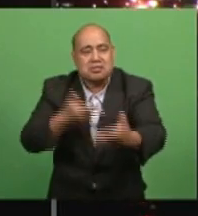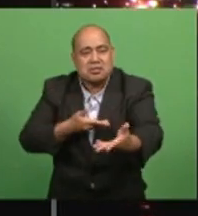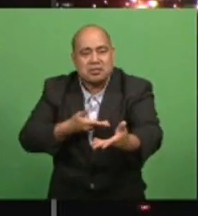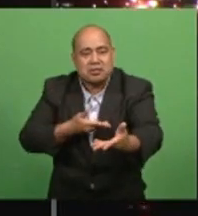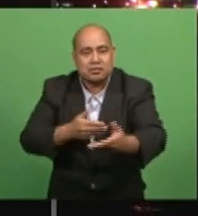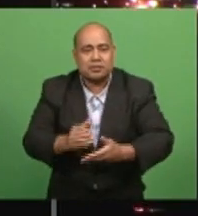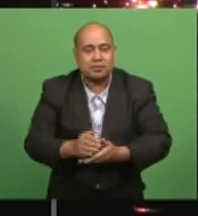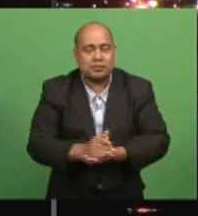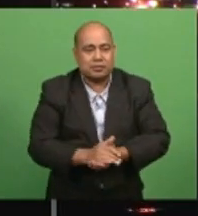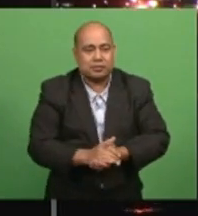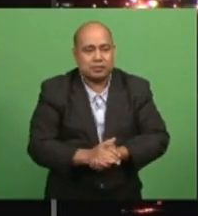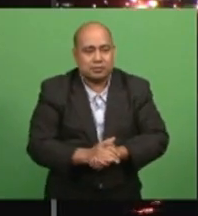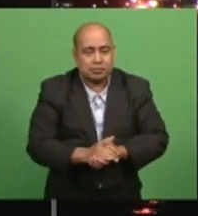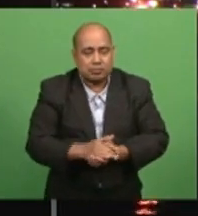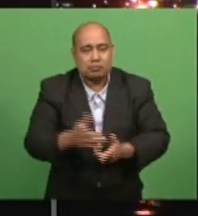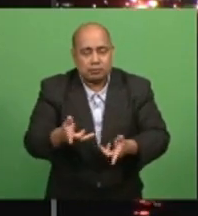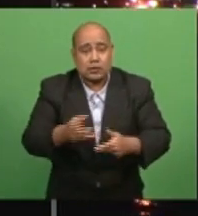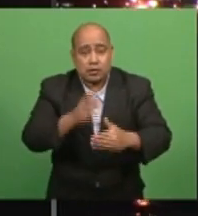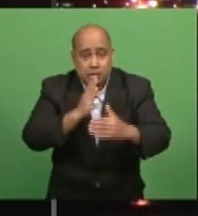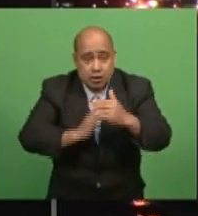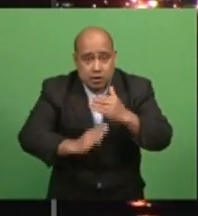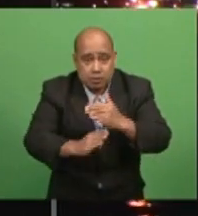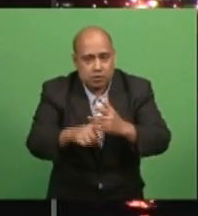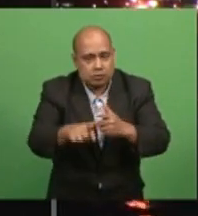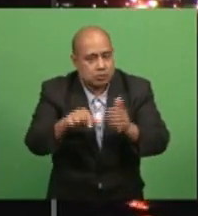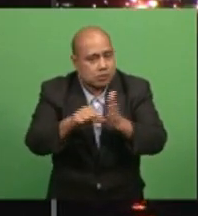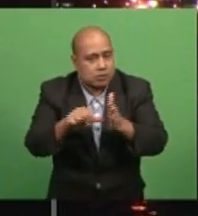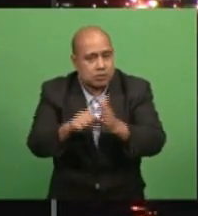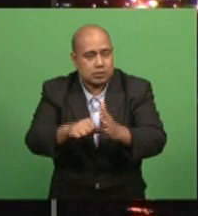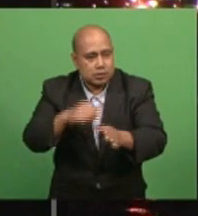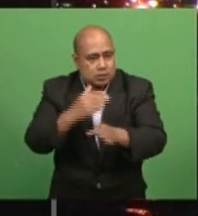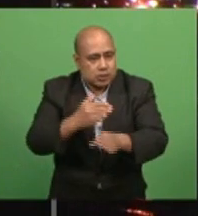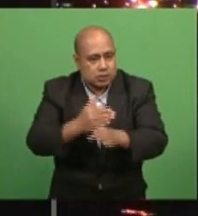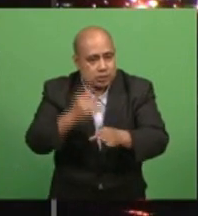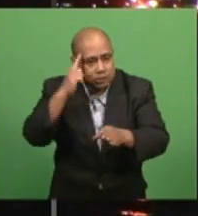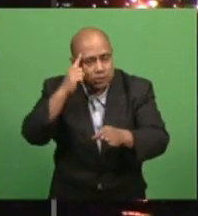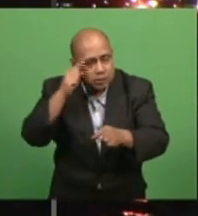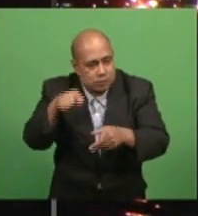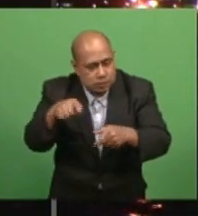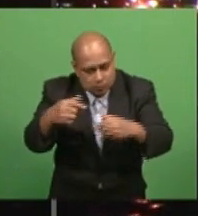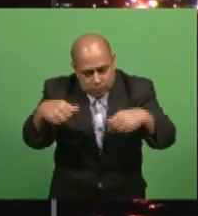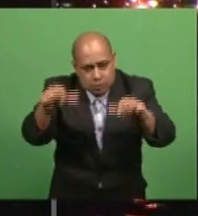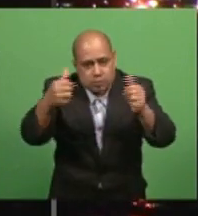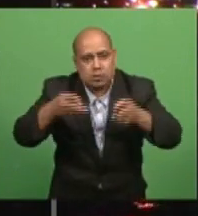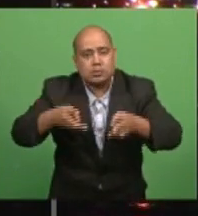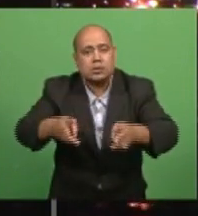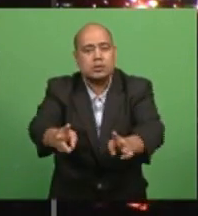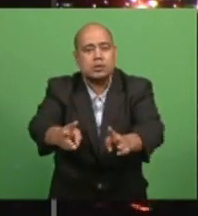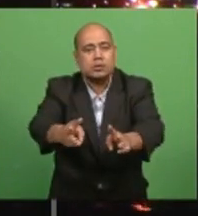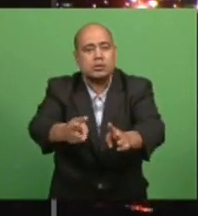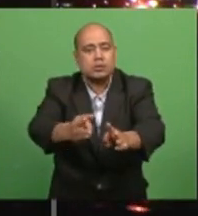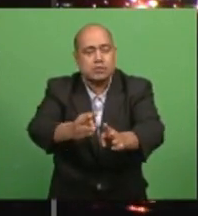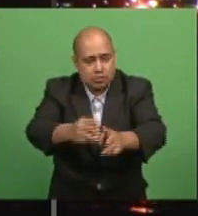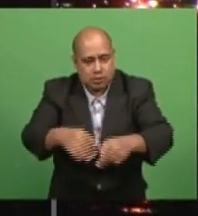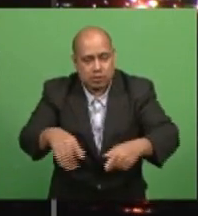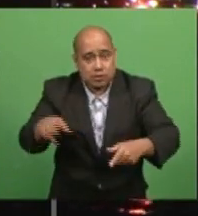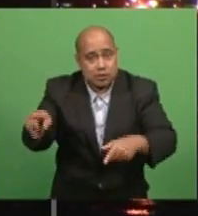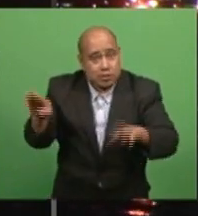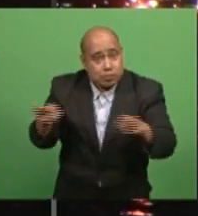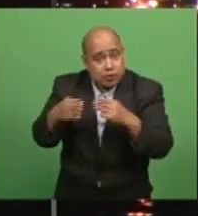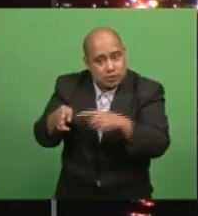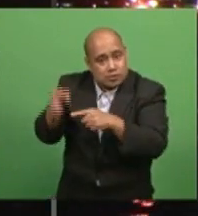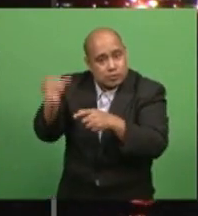Humility and hard work will pave the way to success. This is the sentiment of renowned local artist, songwriter and music